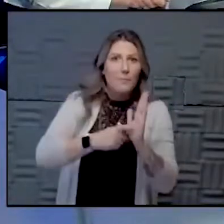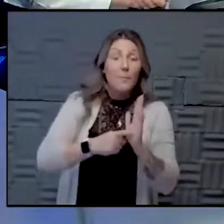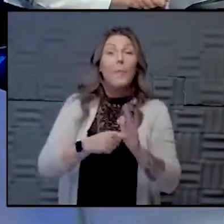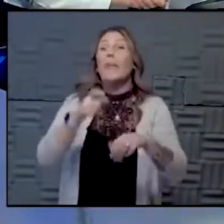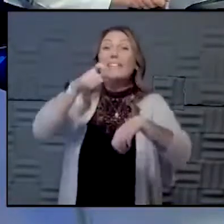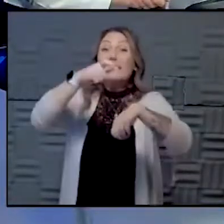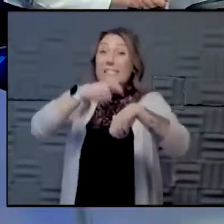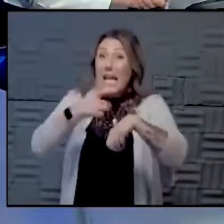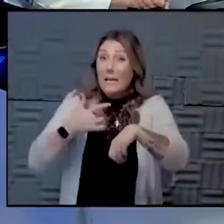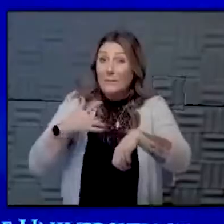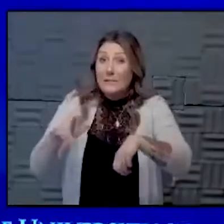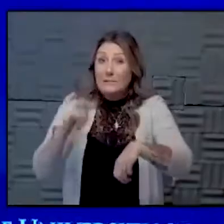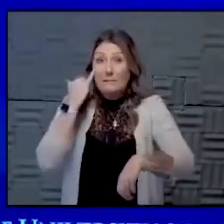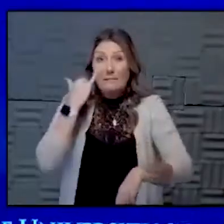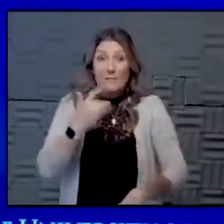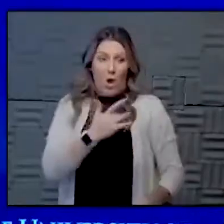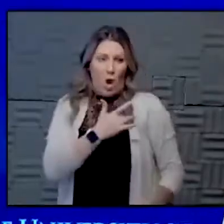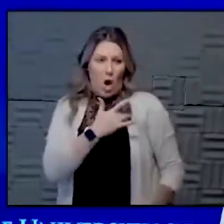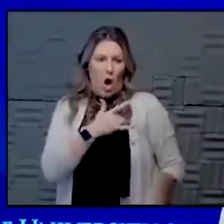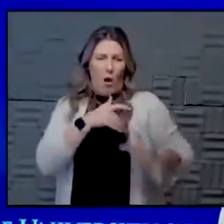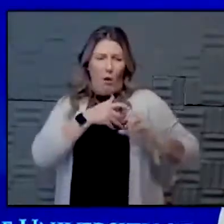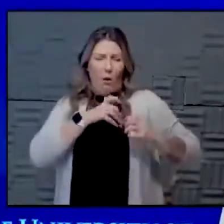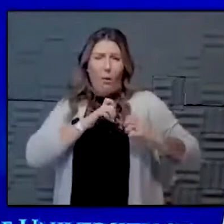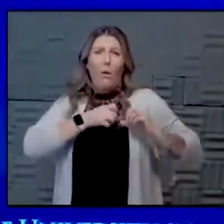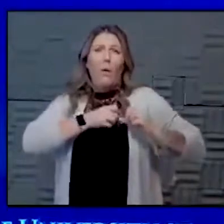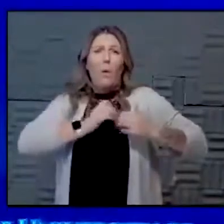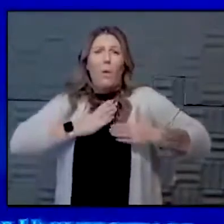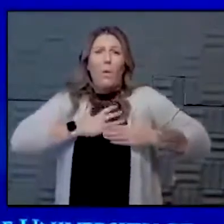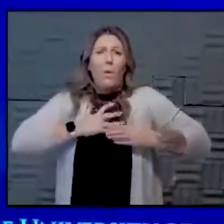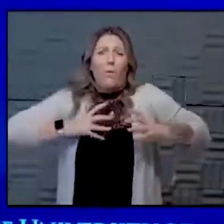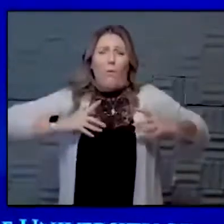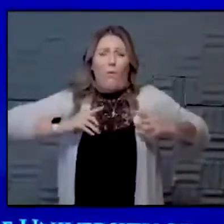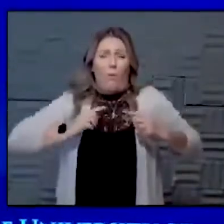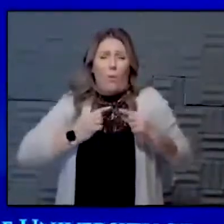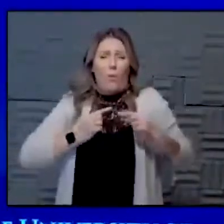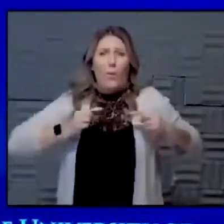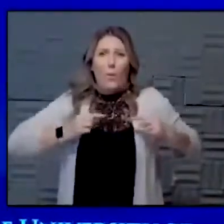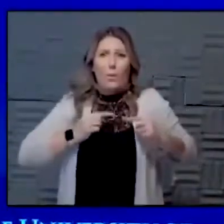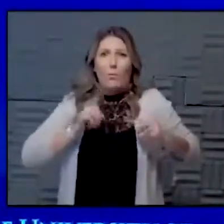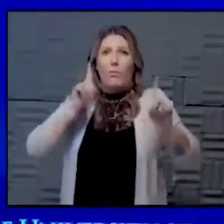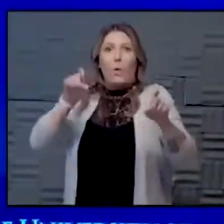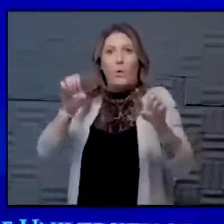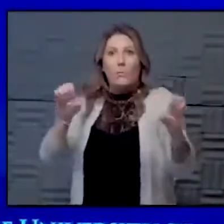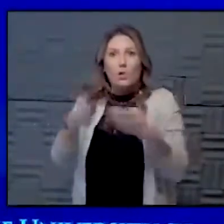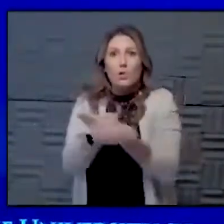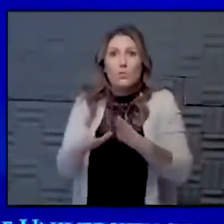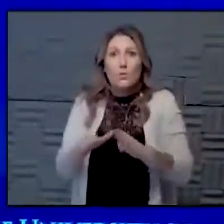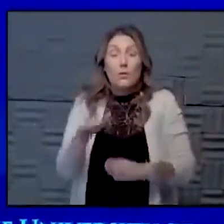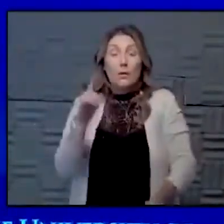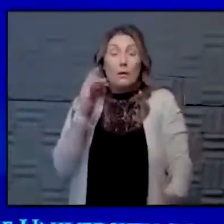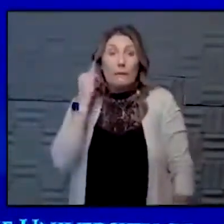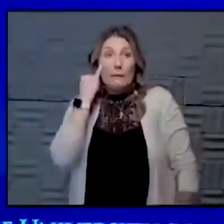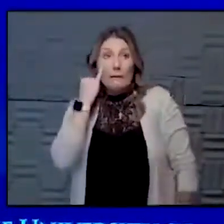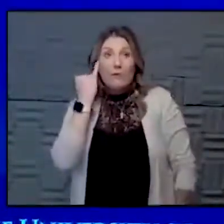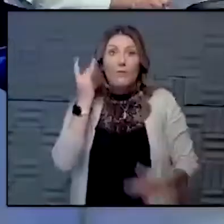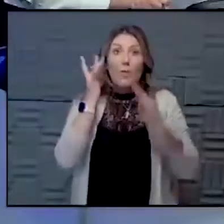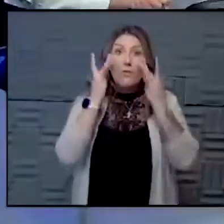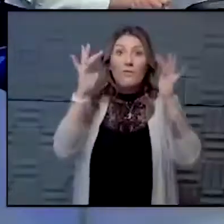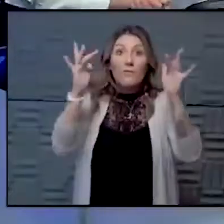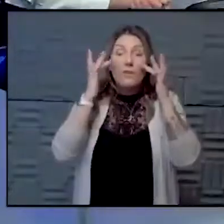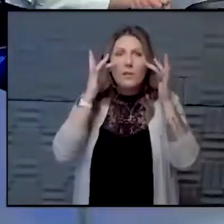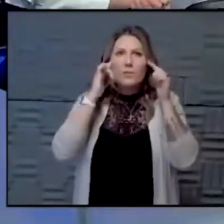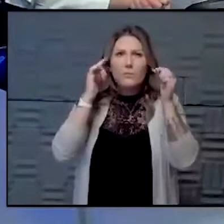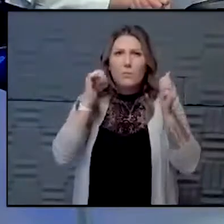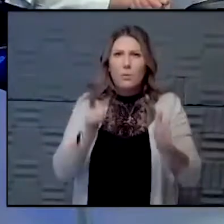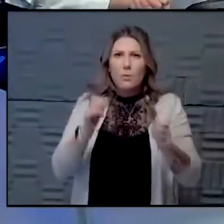sensitive. This is like a heart attack. If you start having chest pain, you got to come to the emergency Right. room. If you start having loss of your vision or whatever, you got to get here. Sure. And some of these